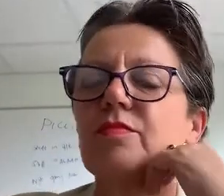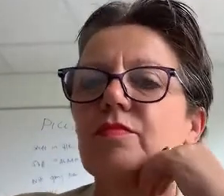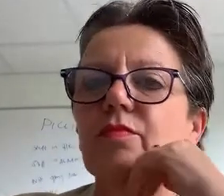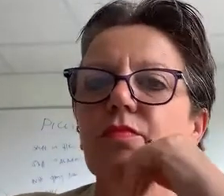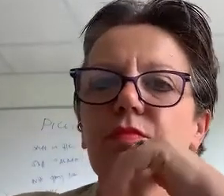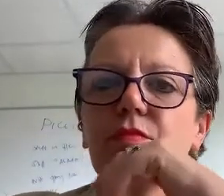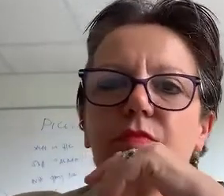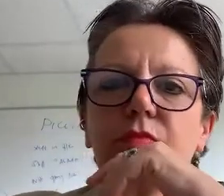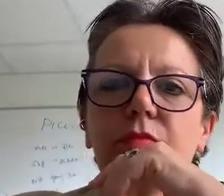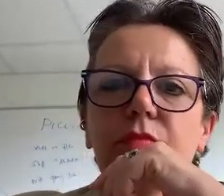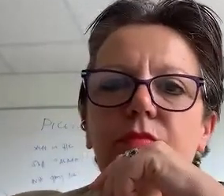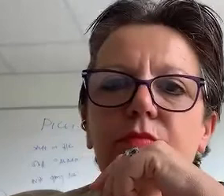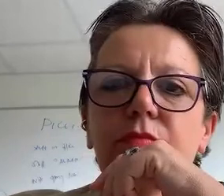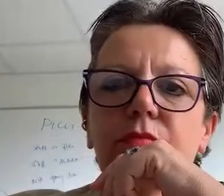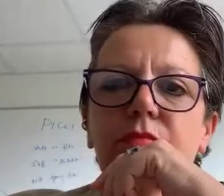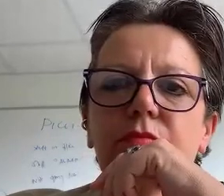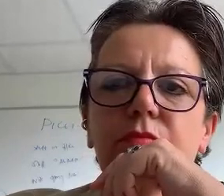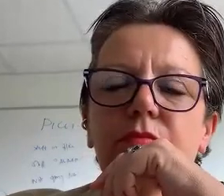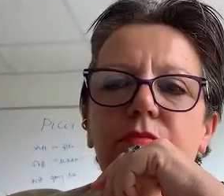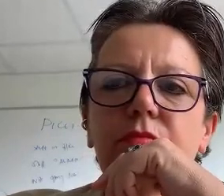Trust, again for the